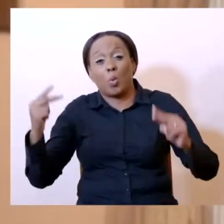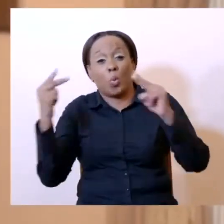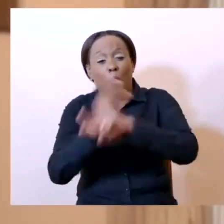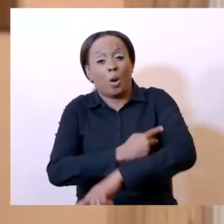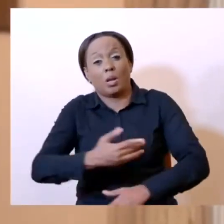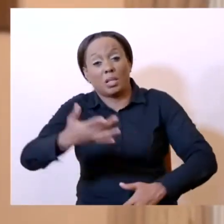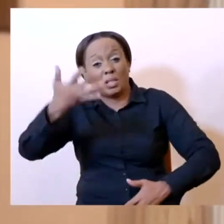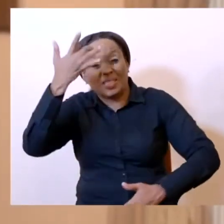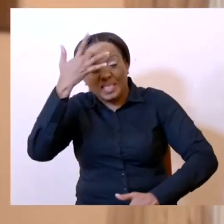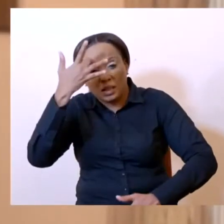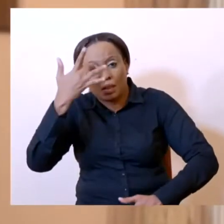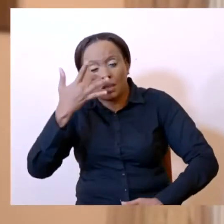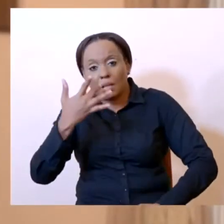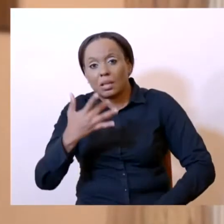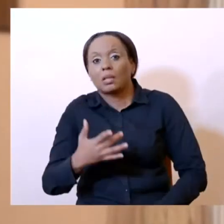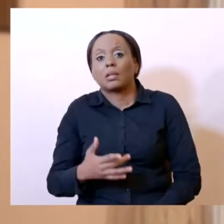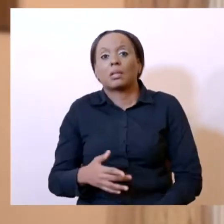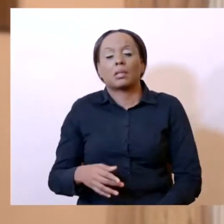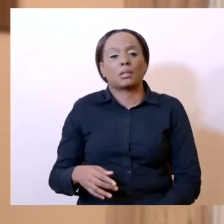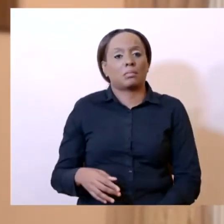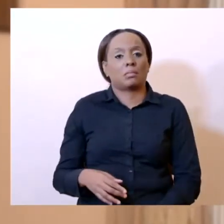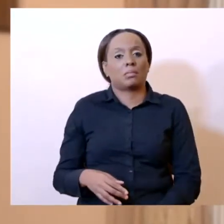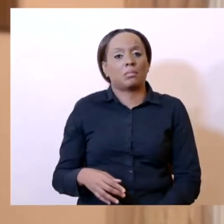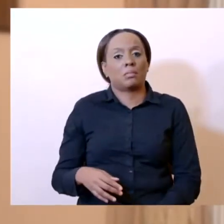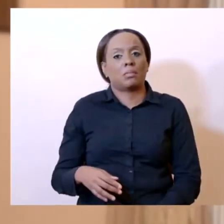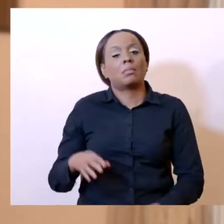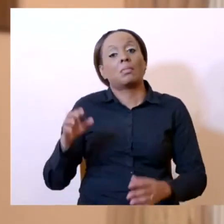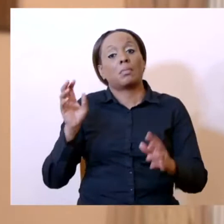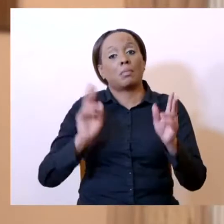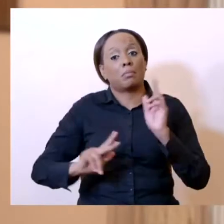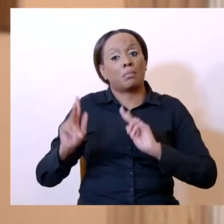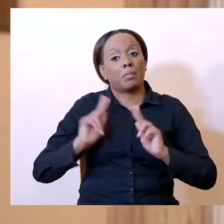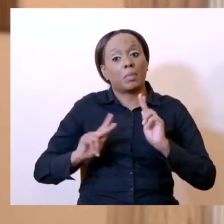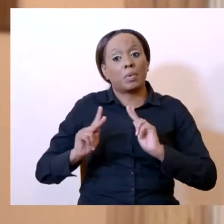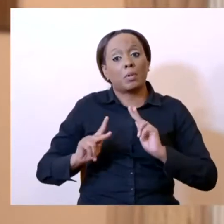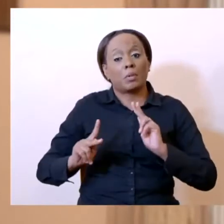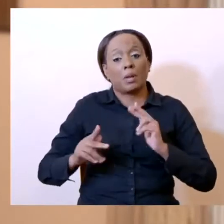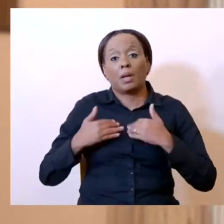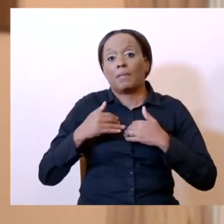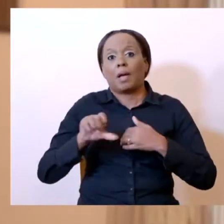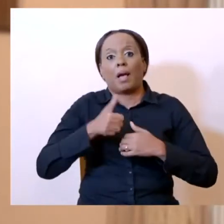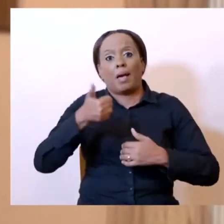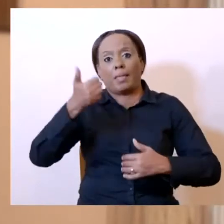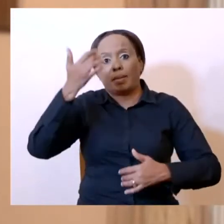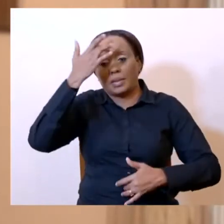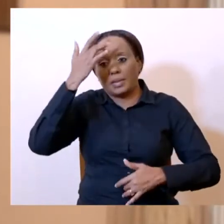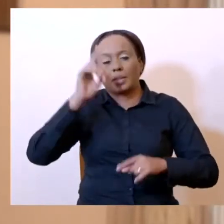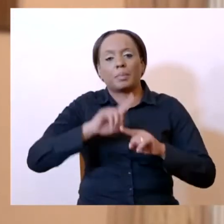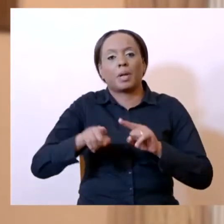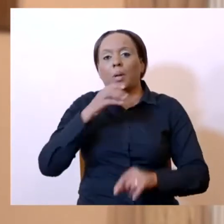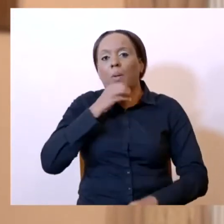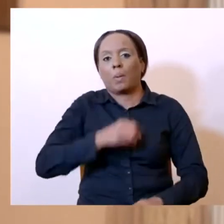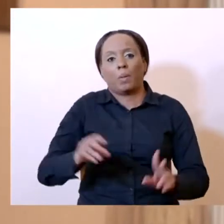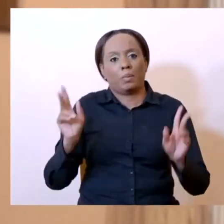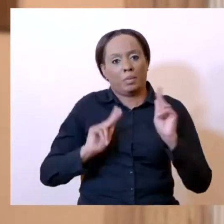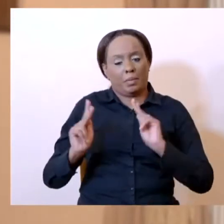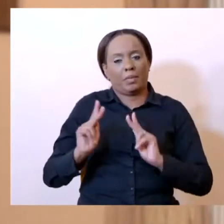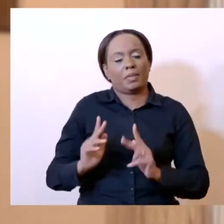are those not only with chronic diseases, but the elderly. So we are going to be trying